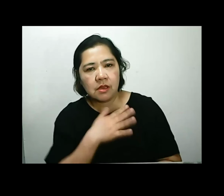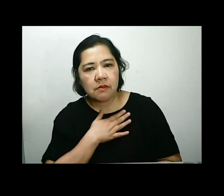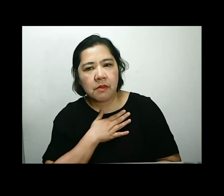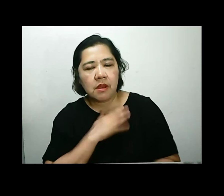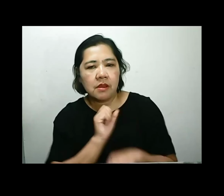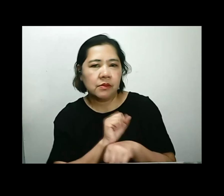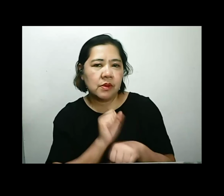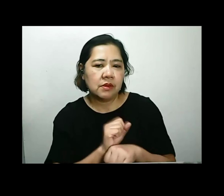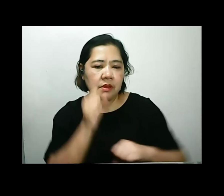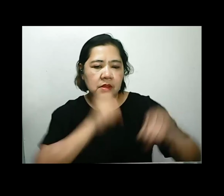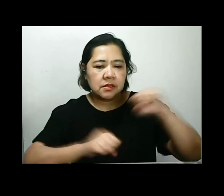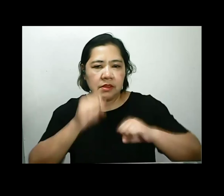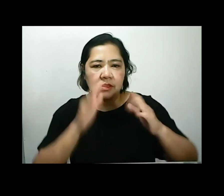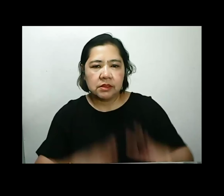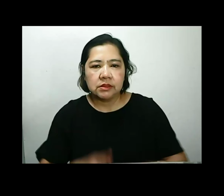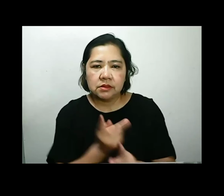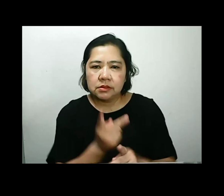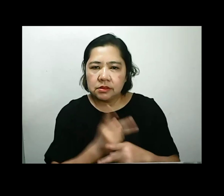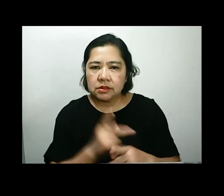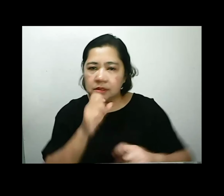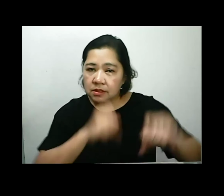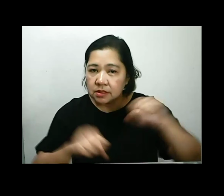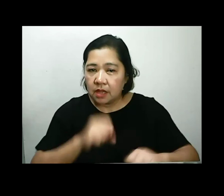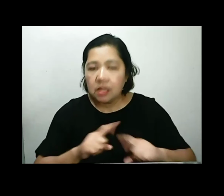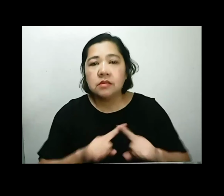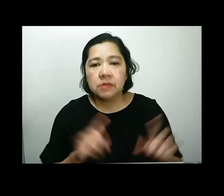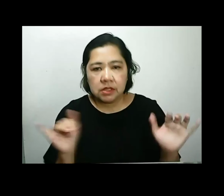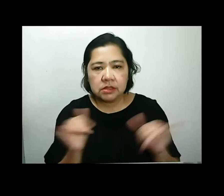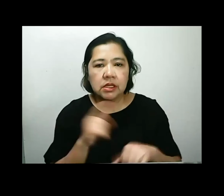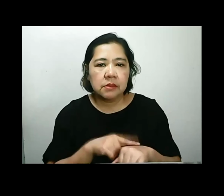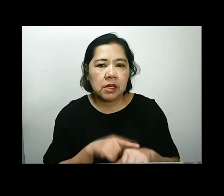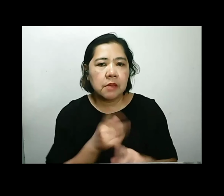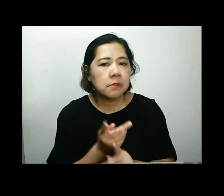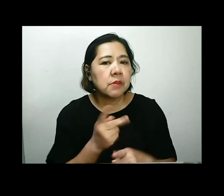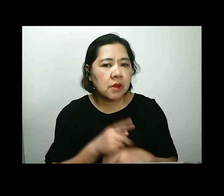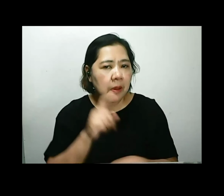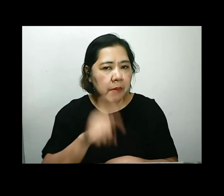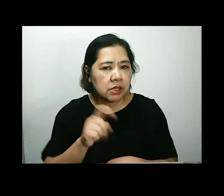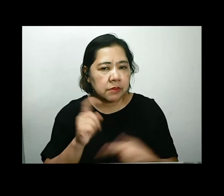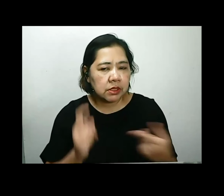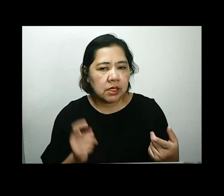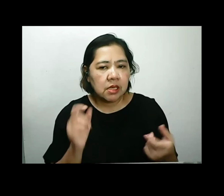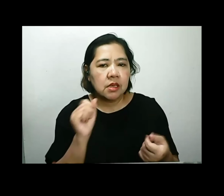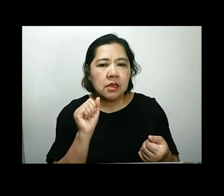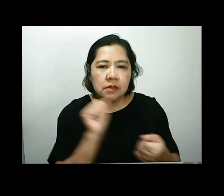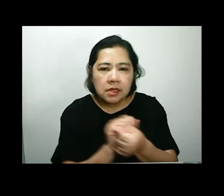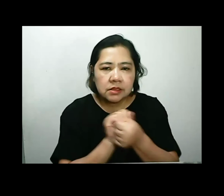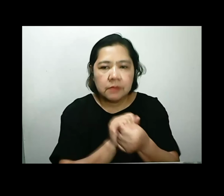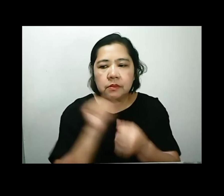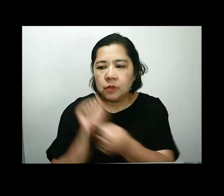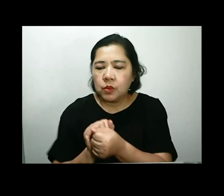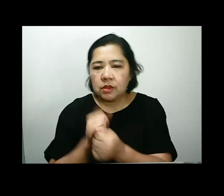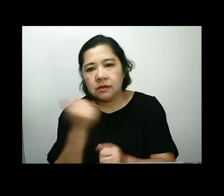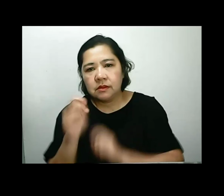is to produce the science, but at the same time, the production of that should be co-generated with the people, or